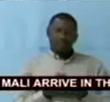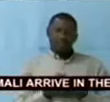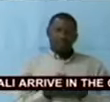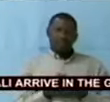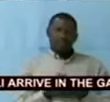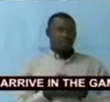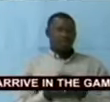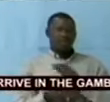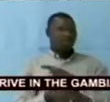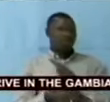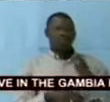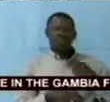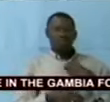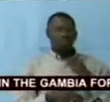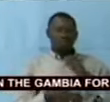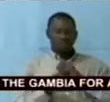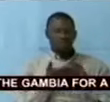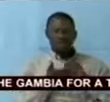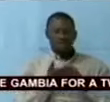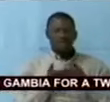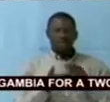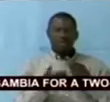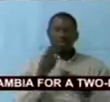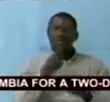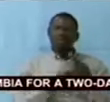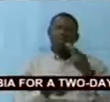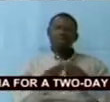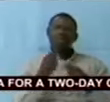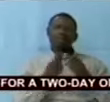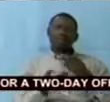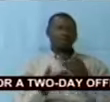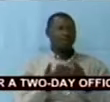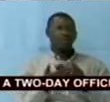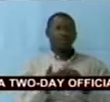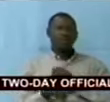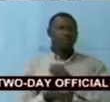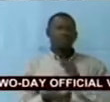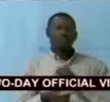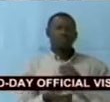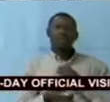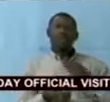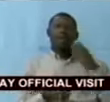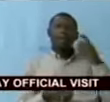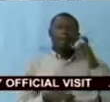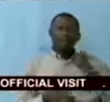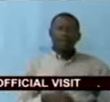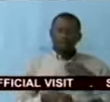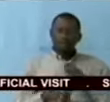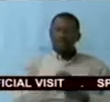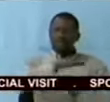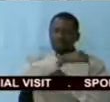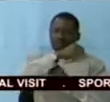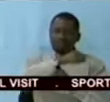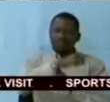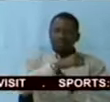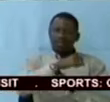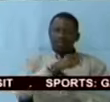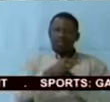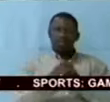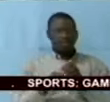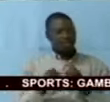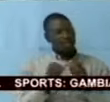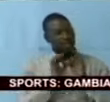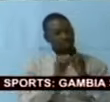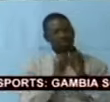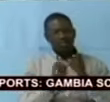I did not file an appeal because my client instructed for his own peace